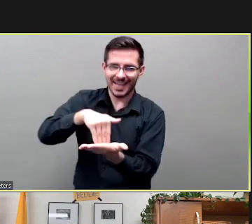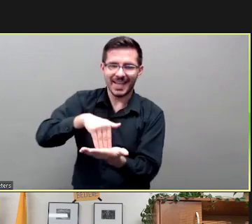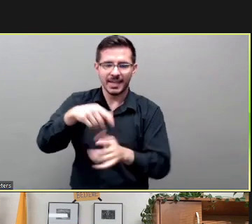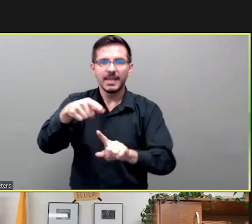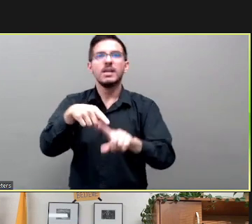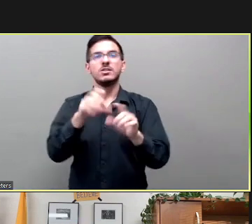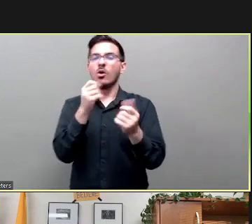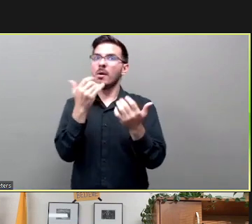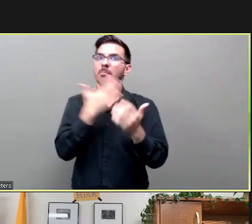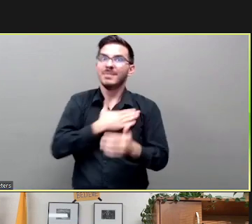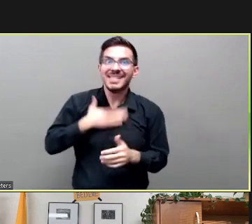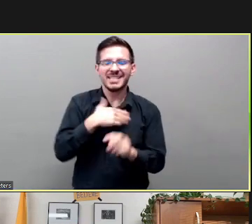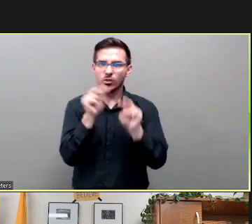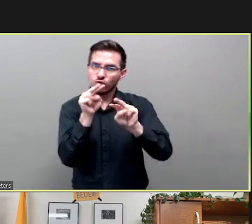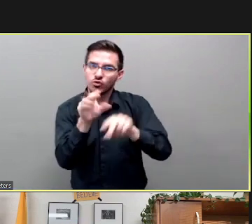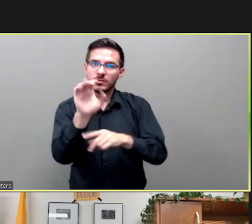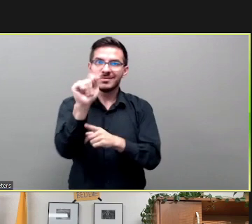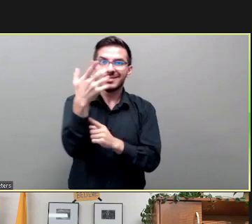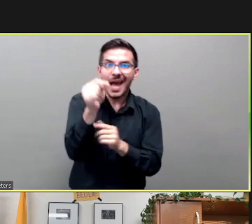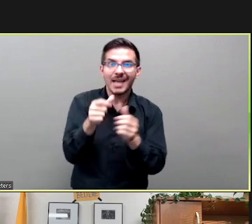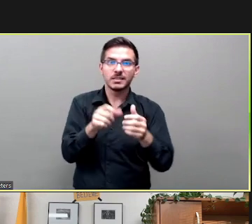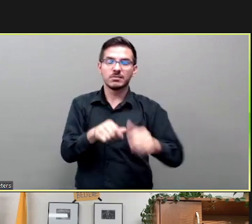messages and for